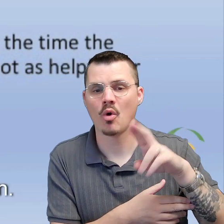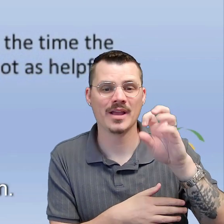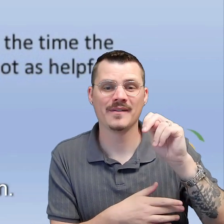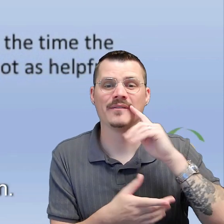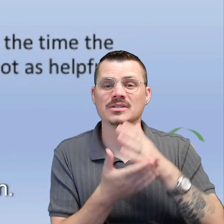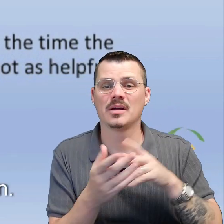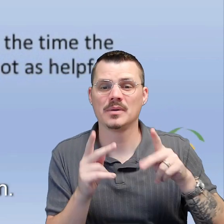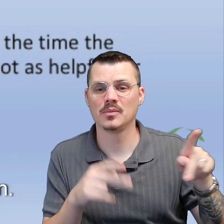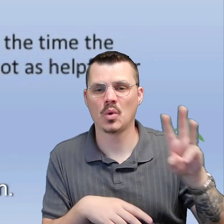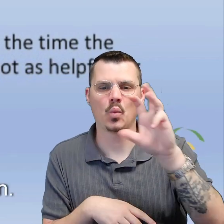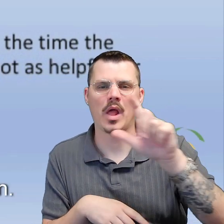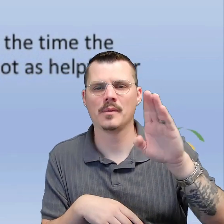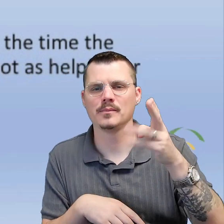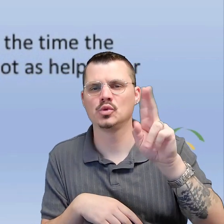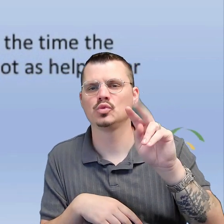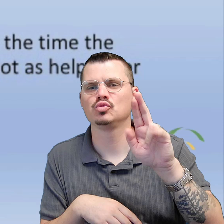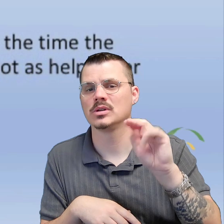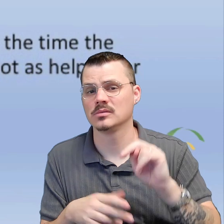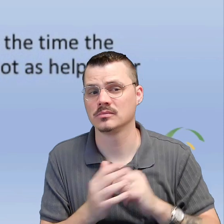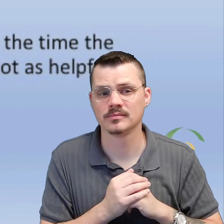or even for some people, Wellbutrin.